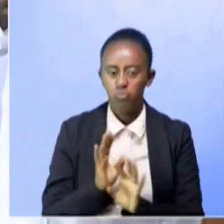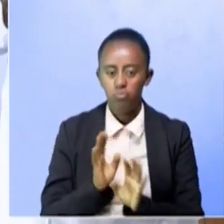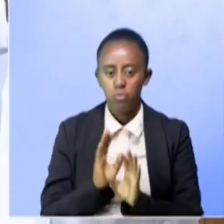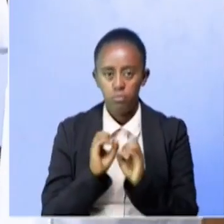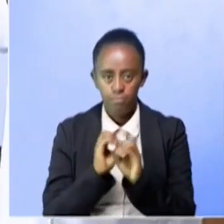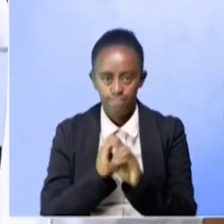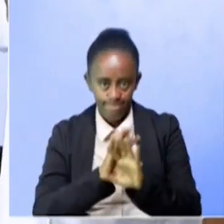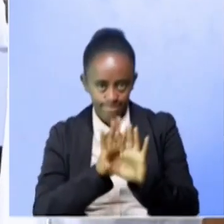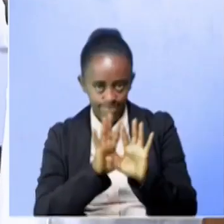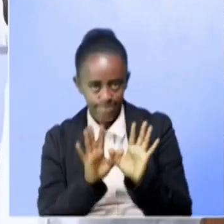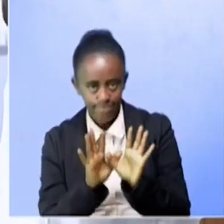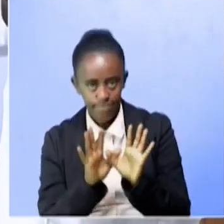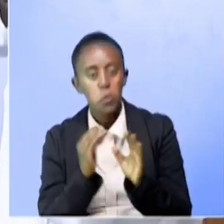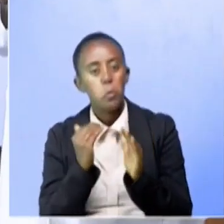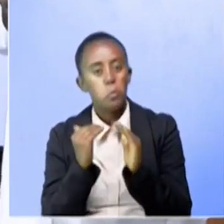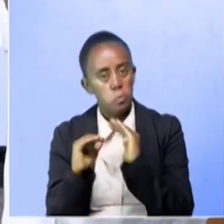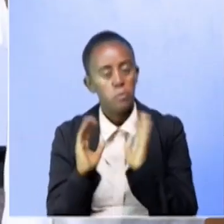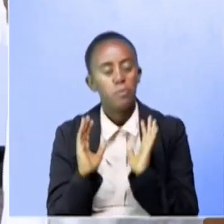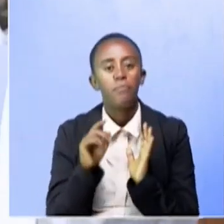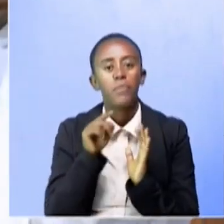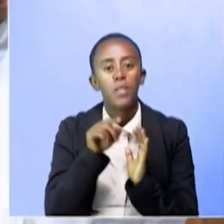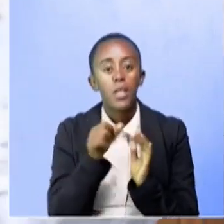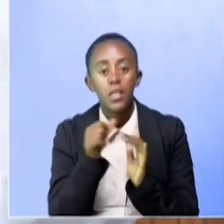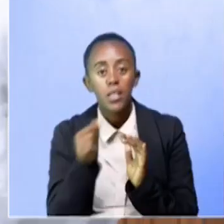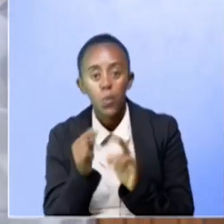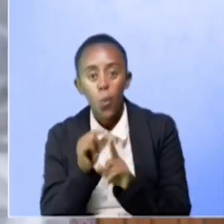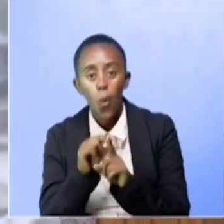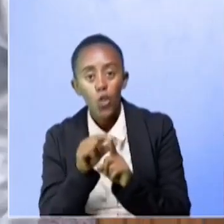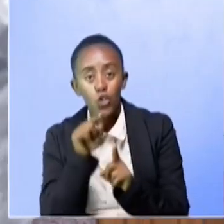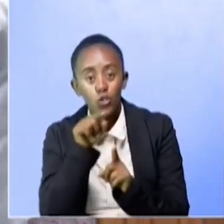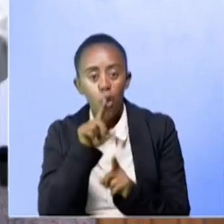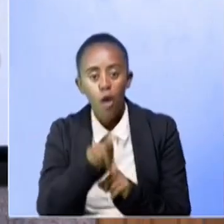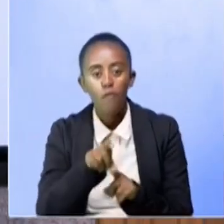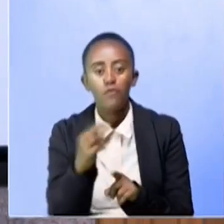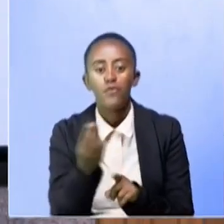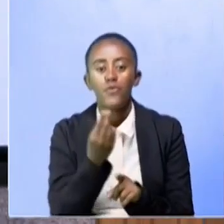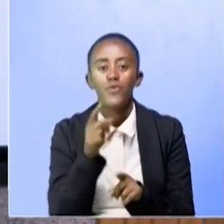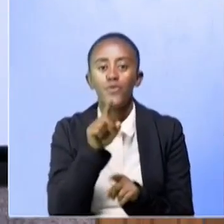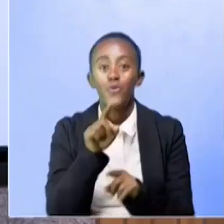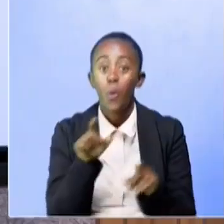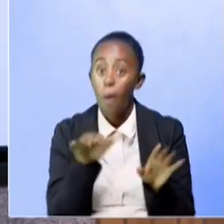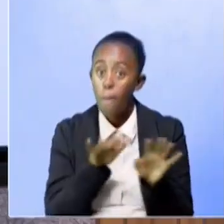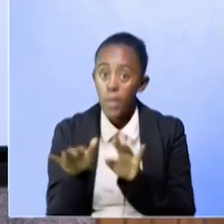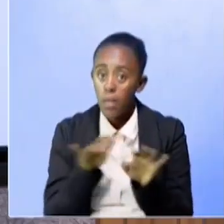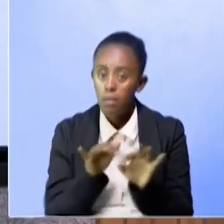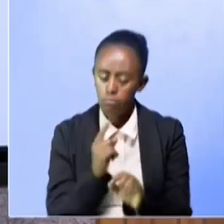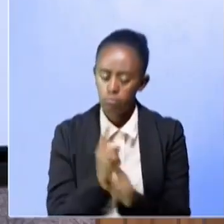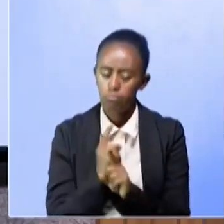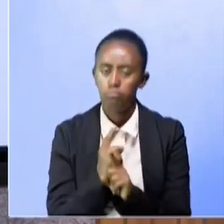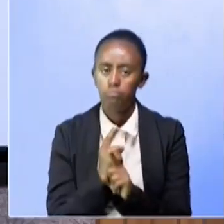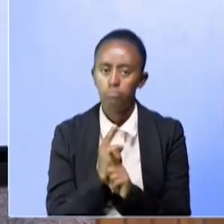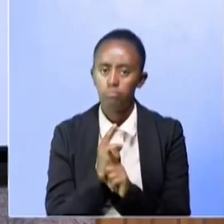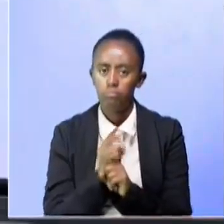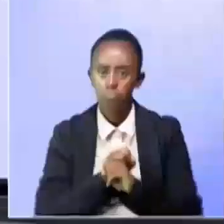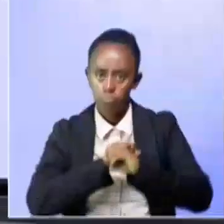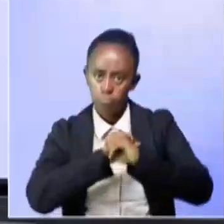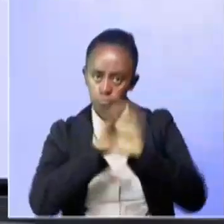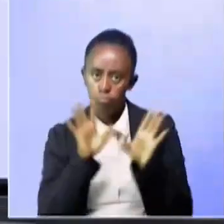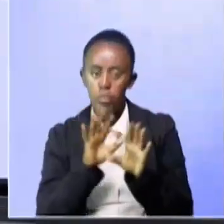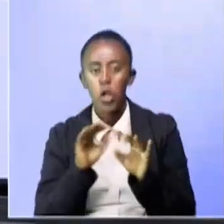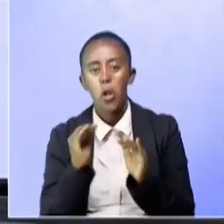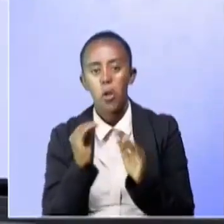thing. So, in other words, you have to use just your computer in the right way. See, now we are talking